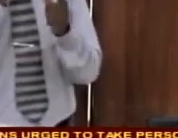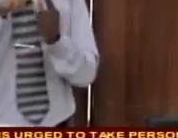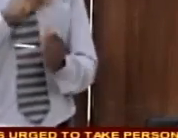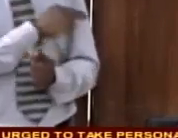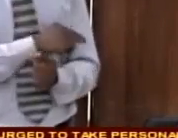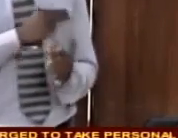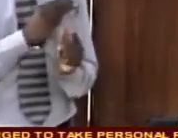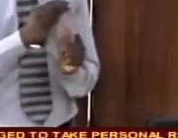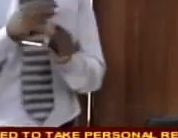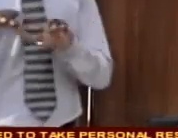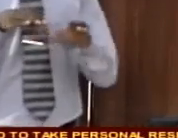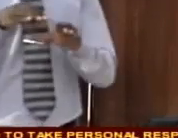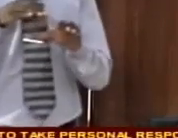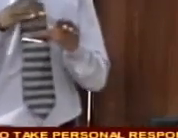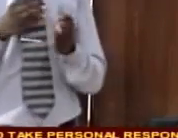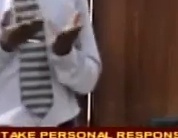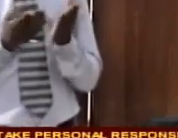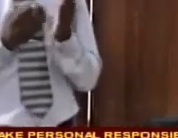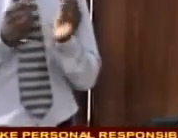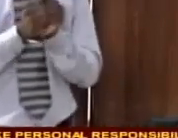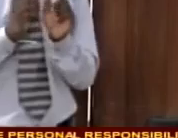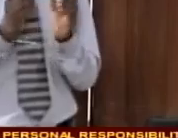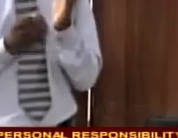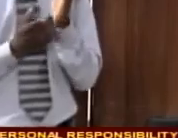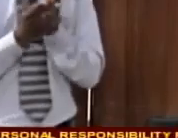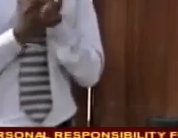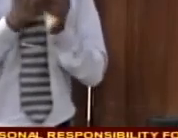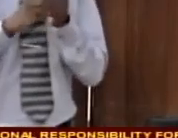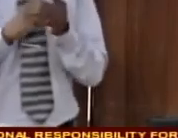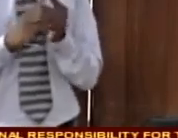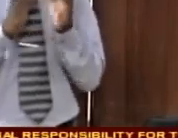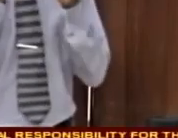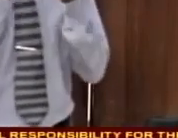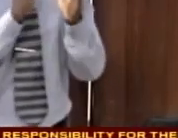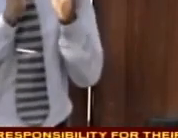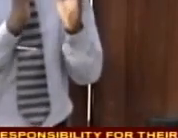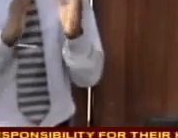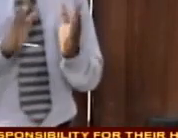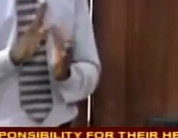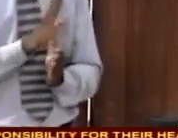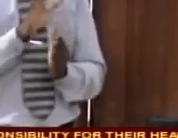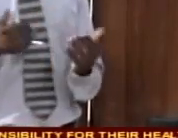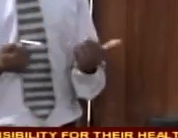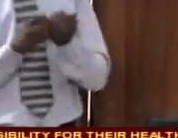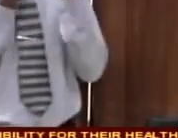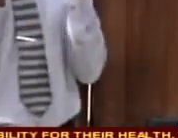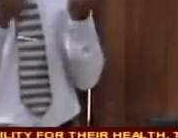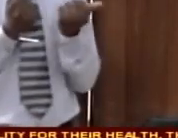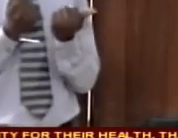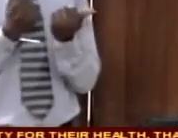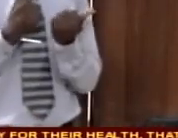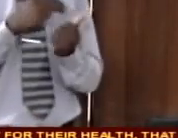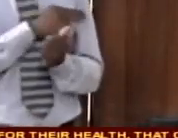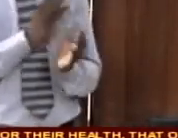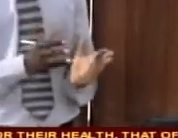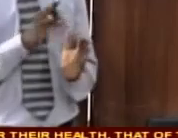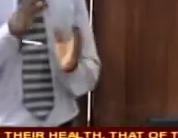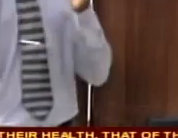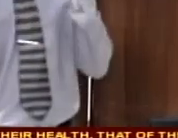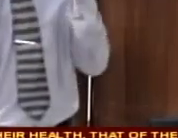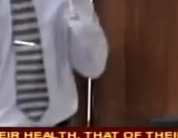do in terms of diplomacy to help to address this, their plight? Minister of Education, this is for